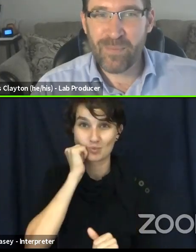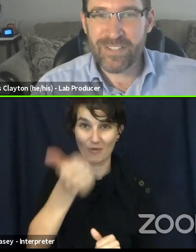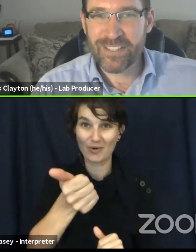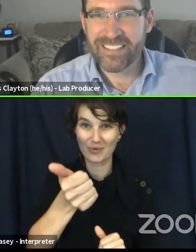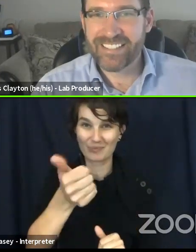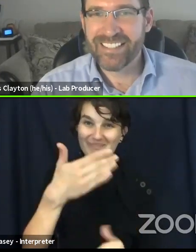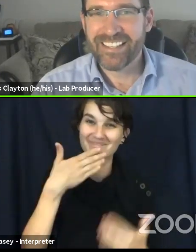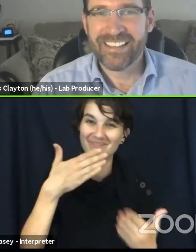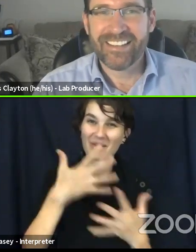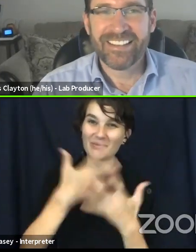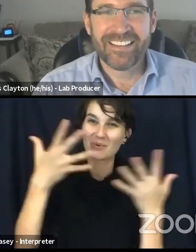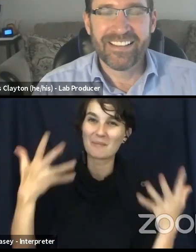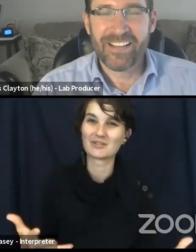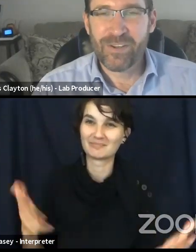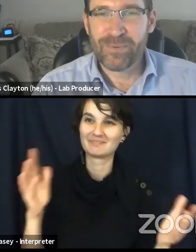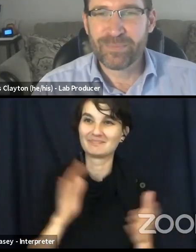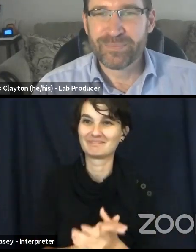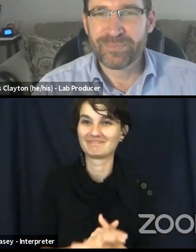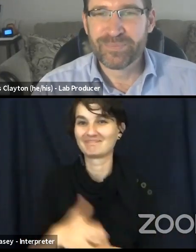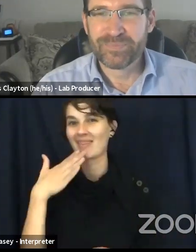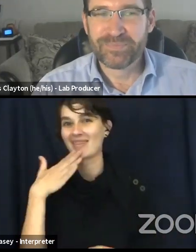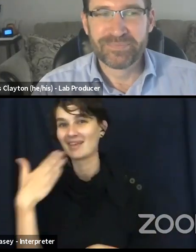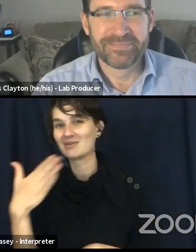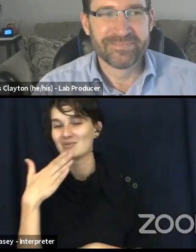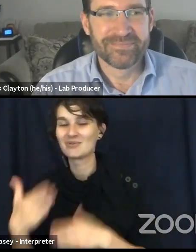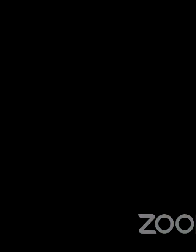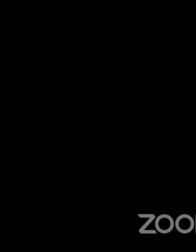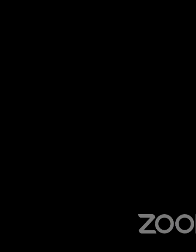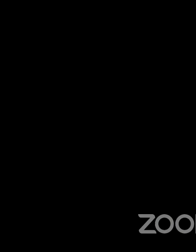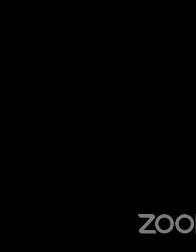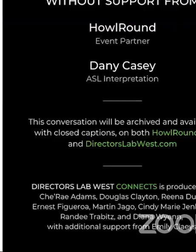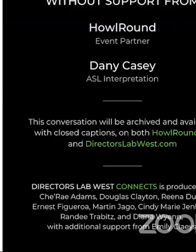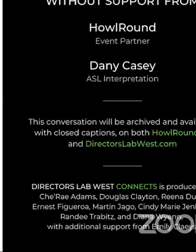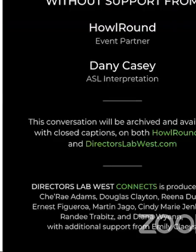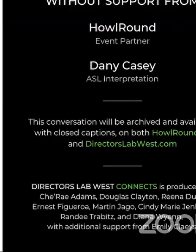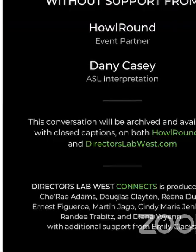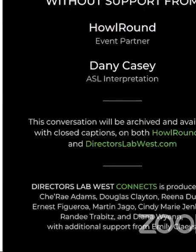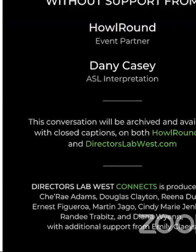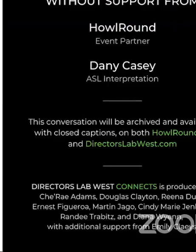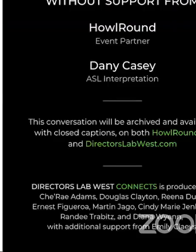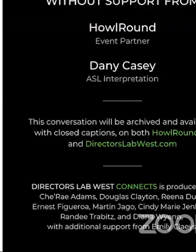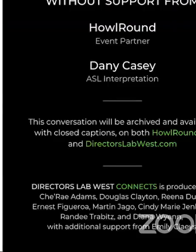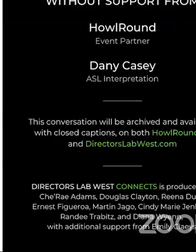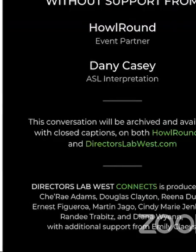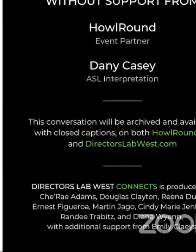Thanks very much. Thank you. Bye.